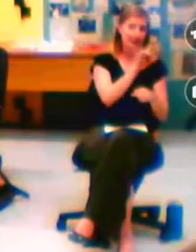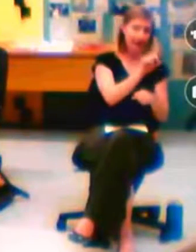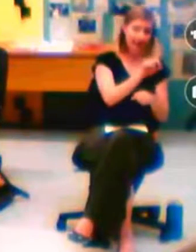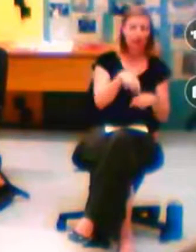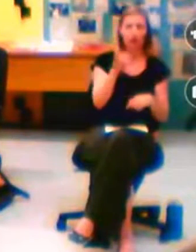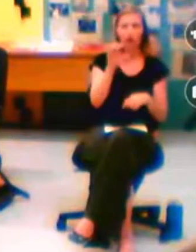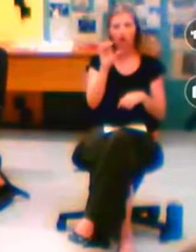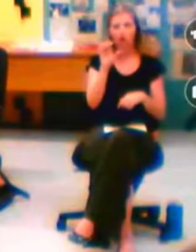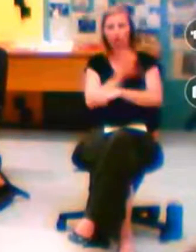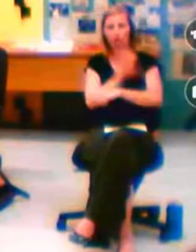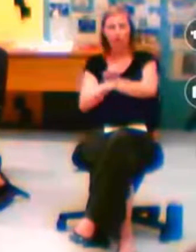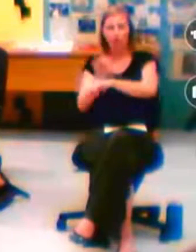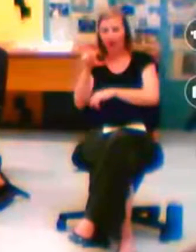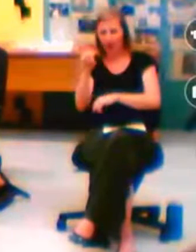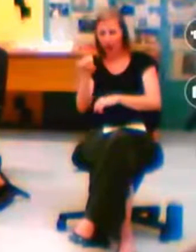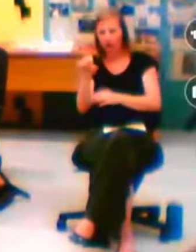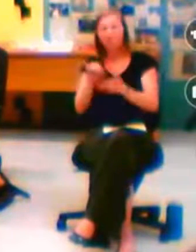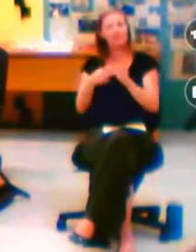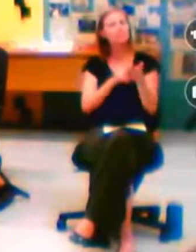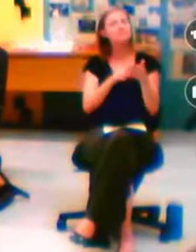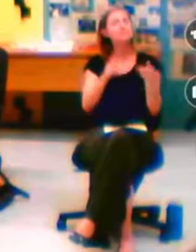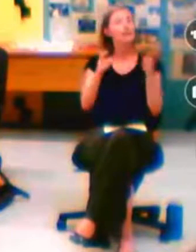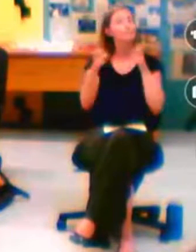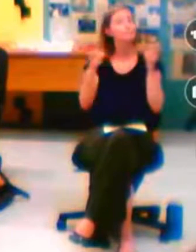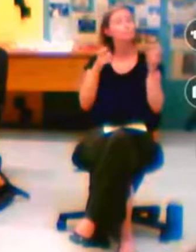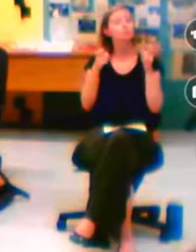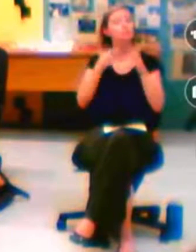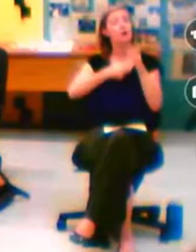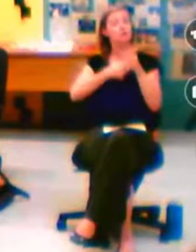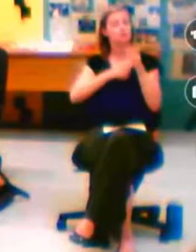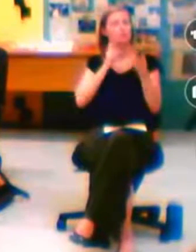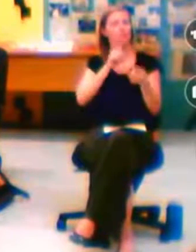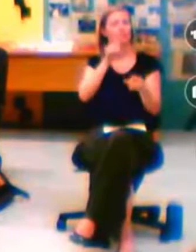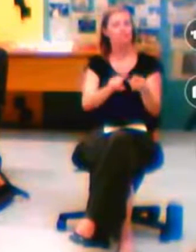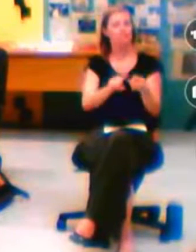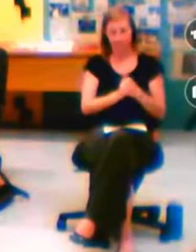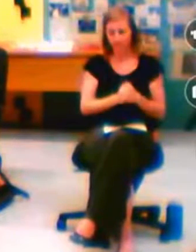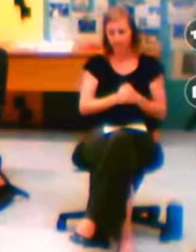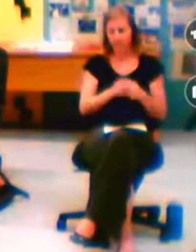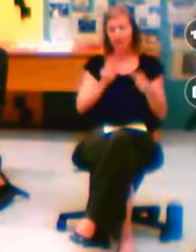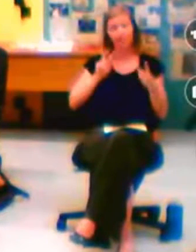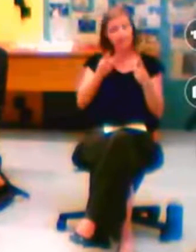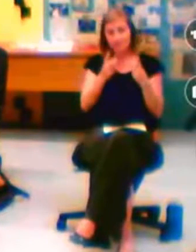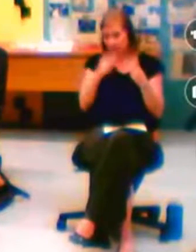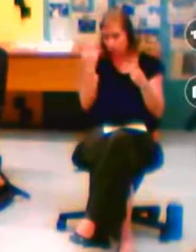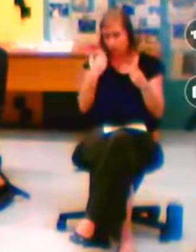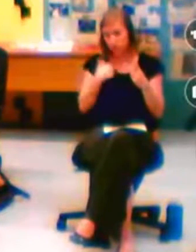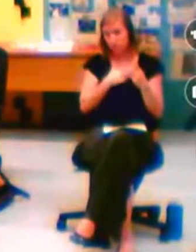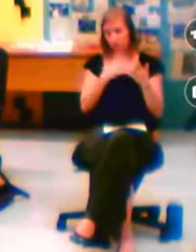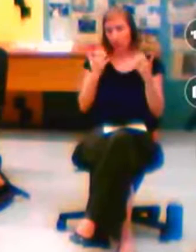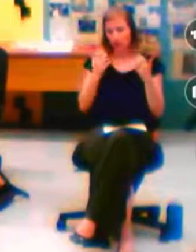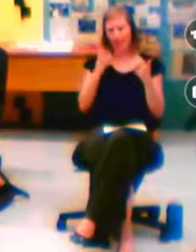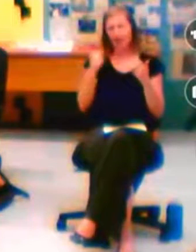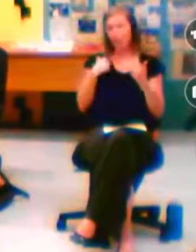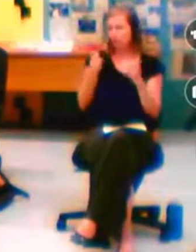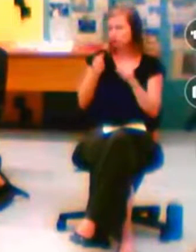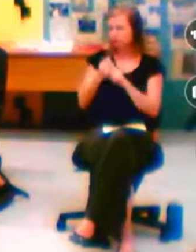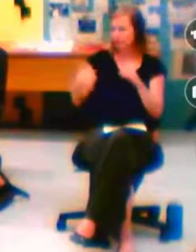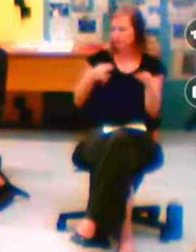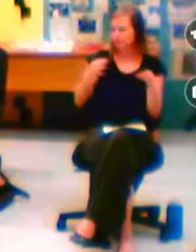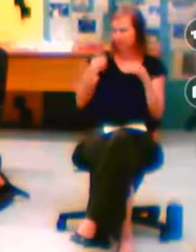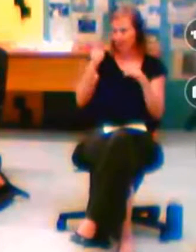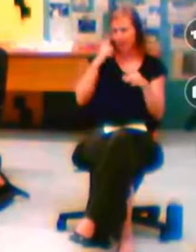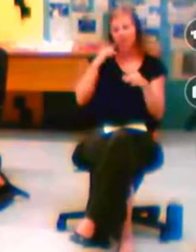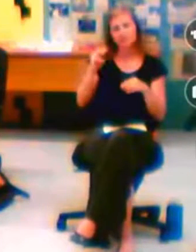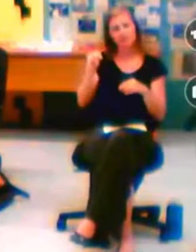bill differently for people who have Medicaid versus straight Colorado care. And that will help